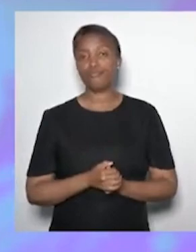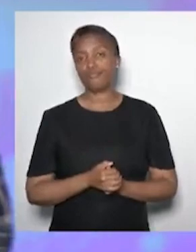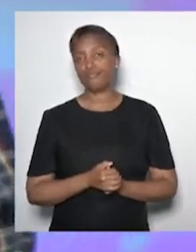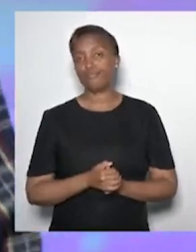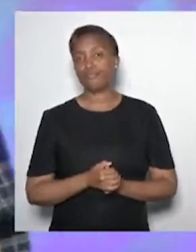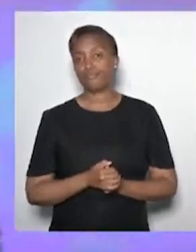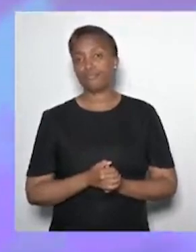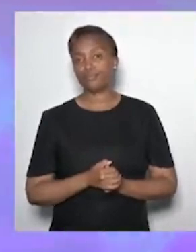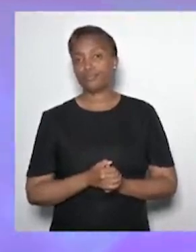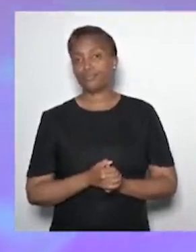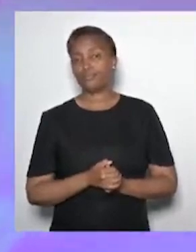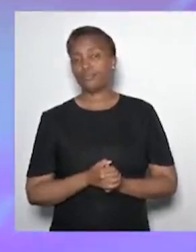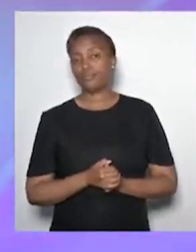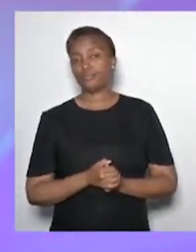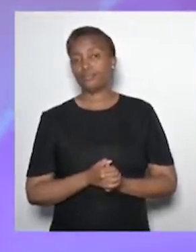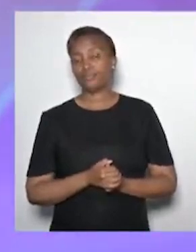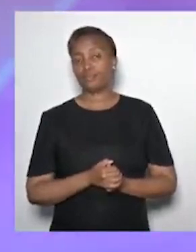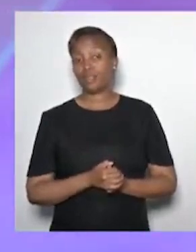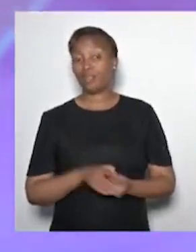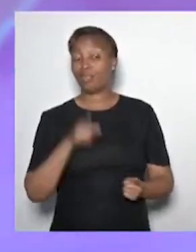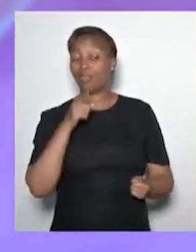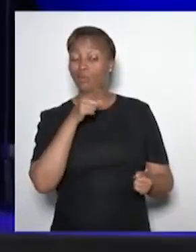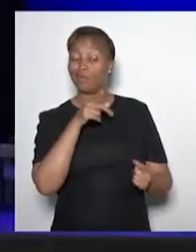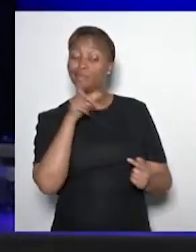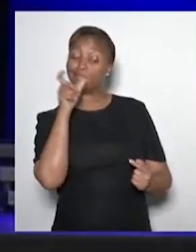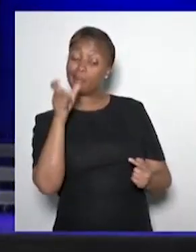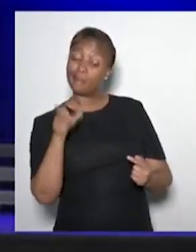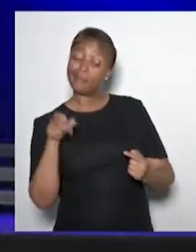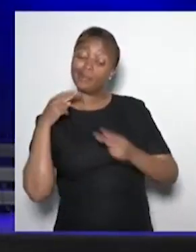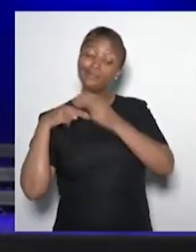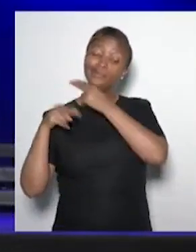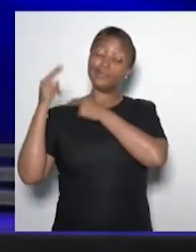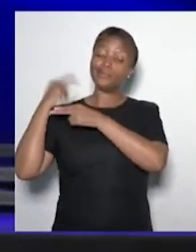There was a certain man in history